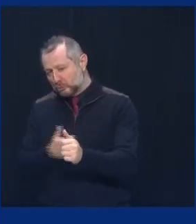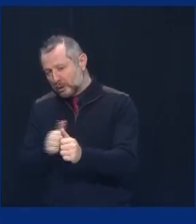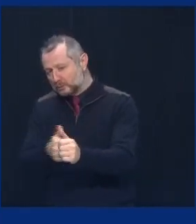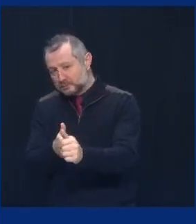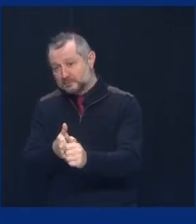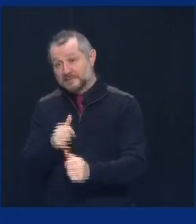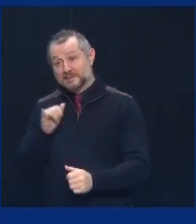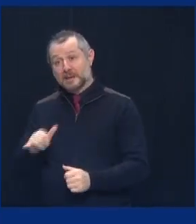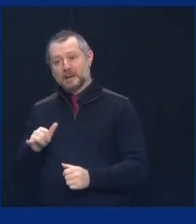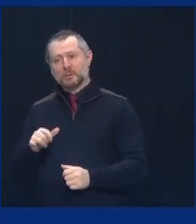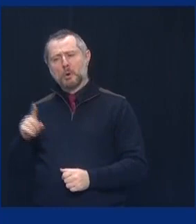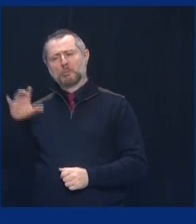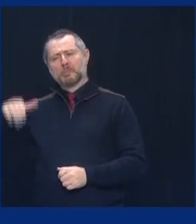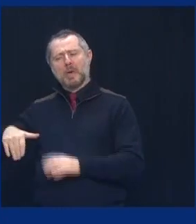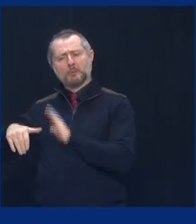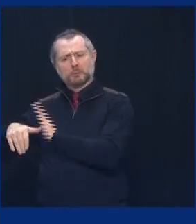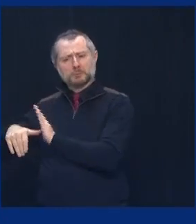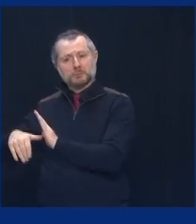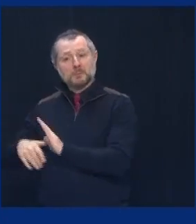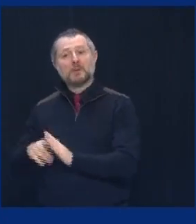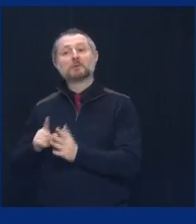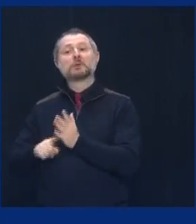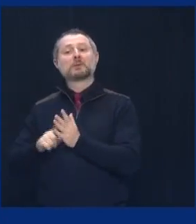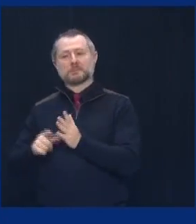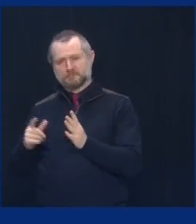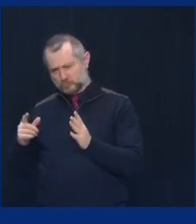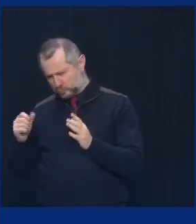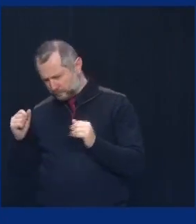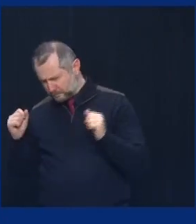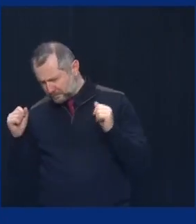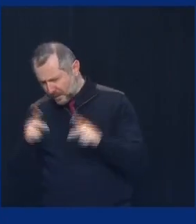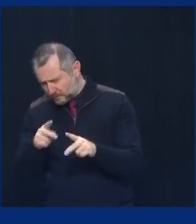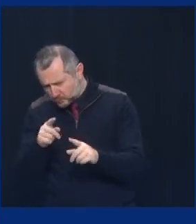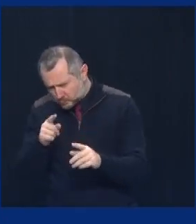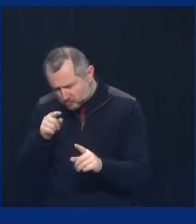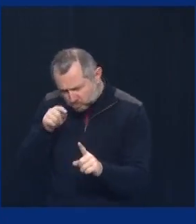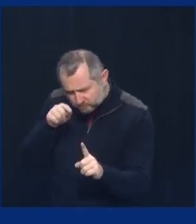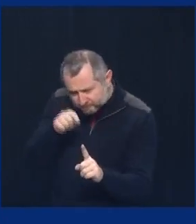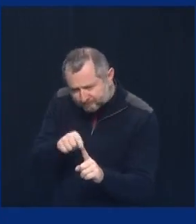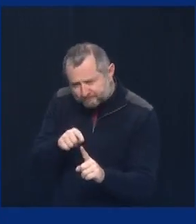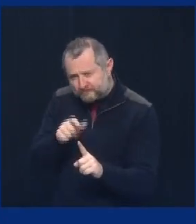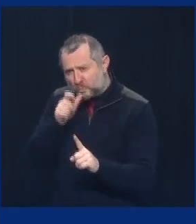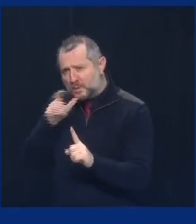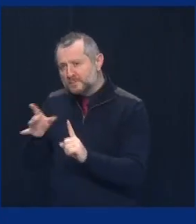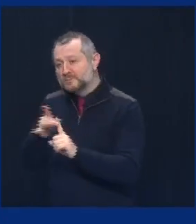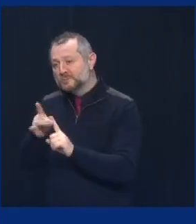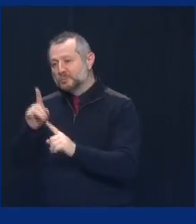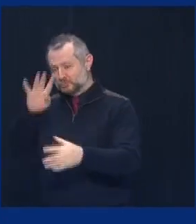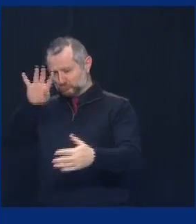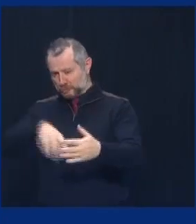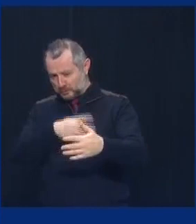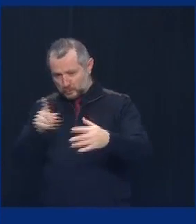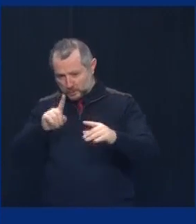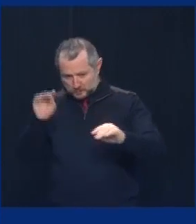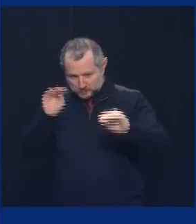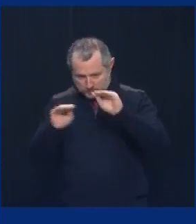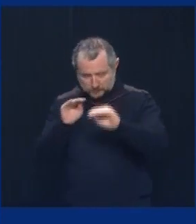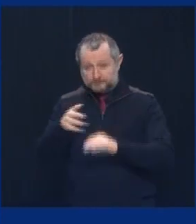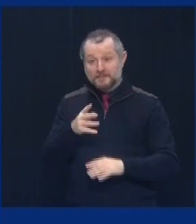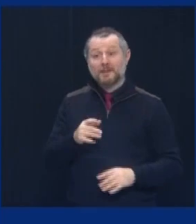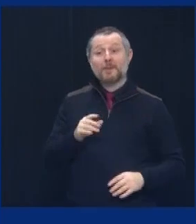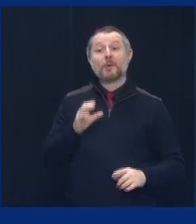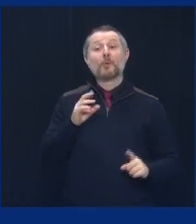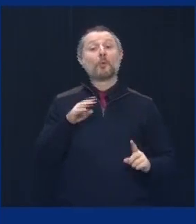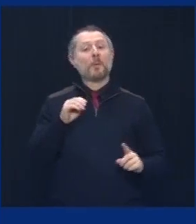what the source is, and it's traced back to all of the sectors in that chart that the governor presented. But then you have to